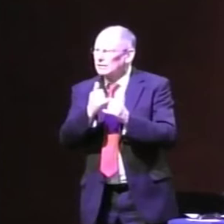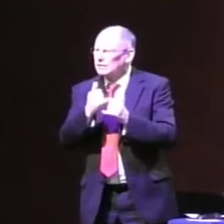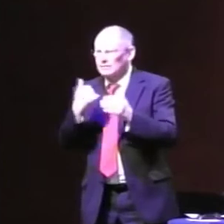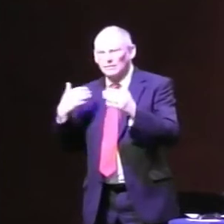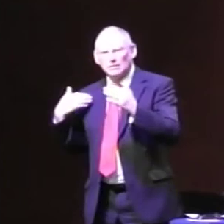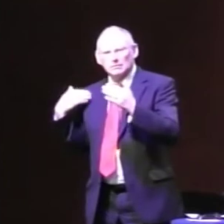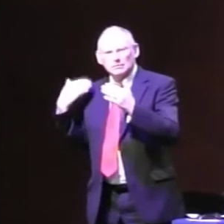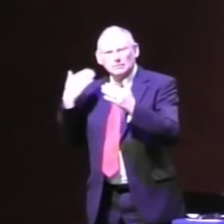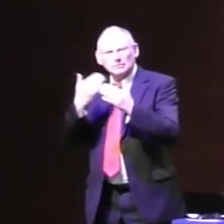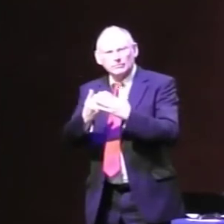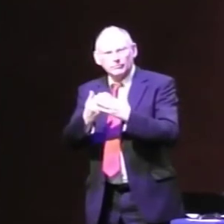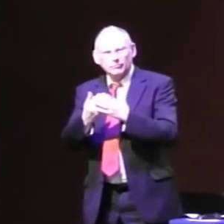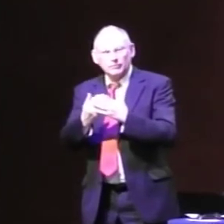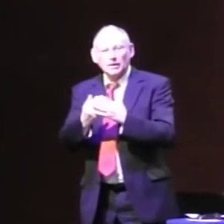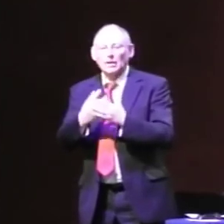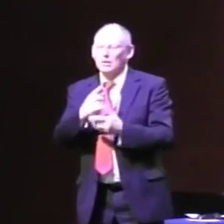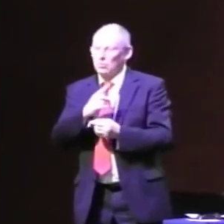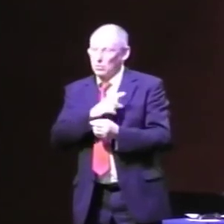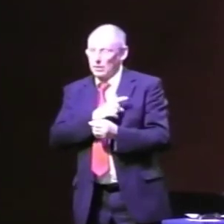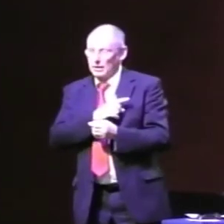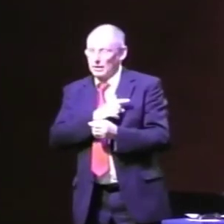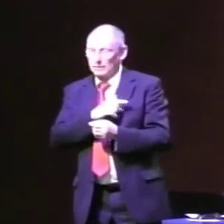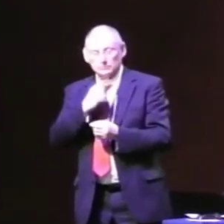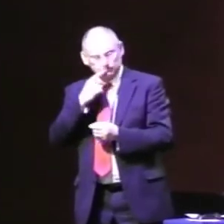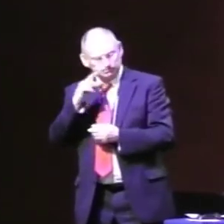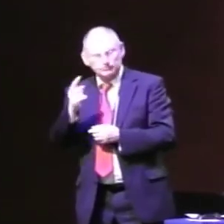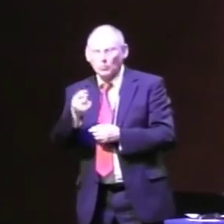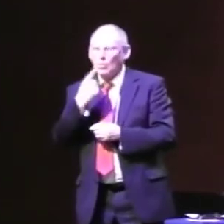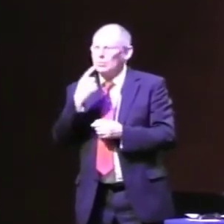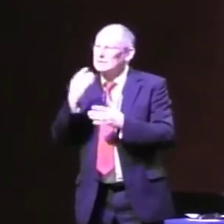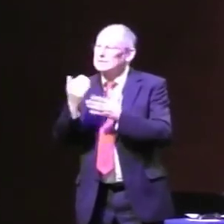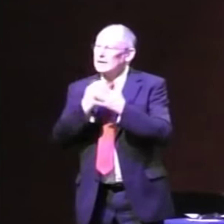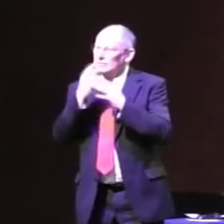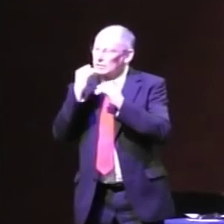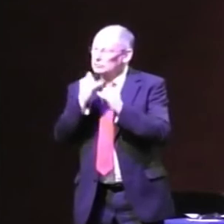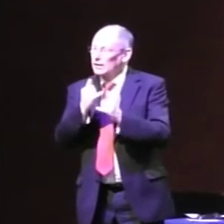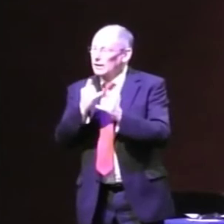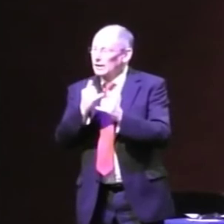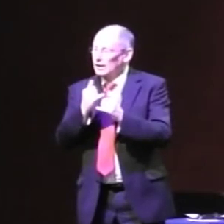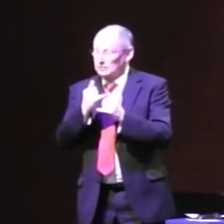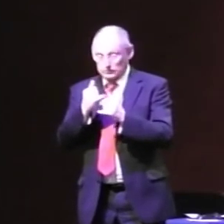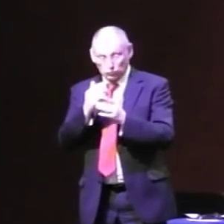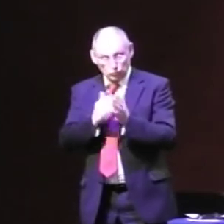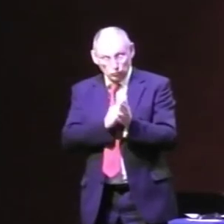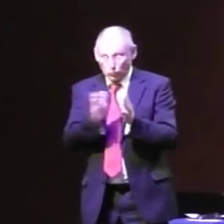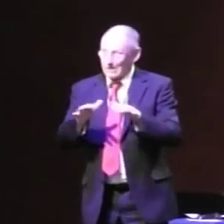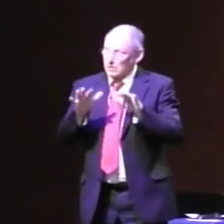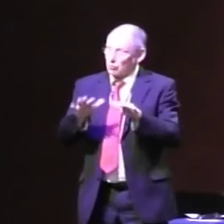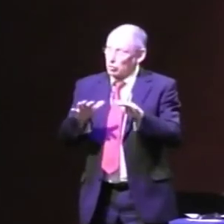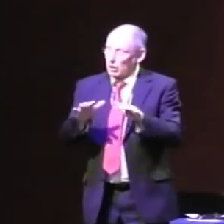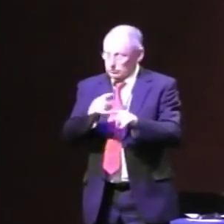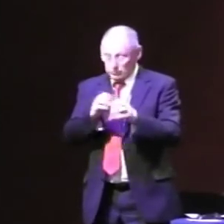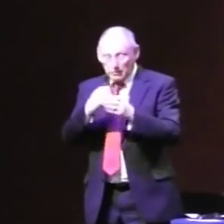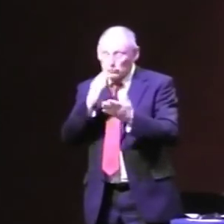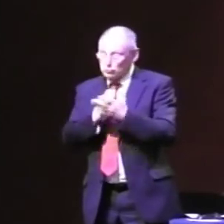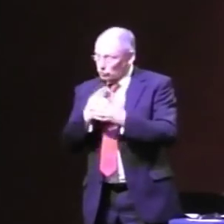to this crisis. And that's why we're calling for safety checks to be undertaken urgently across the whole of this country to make